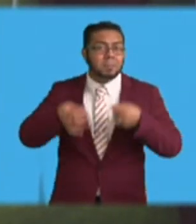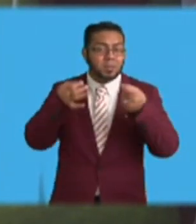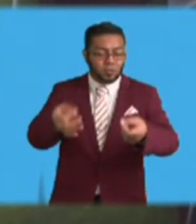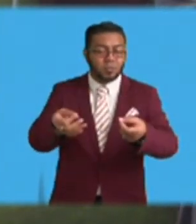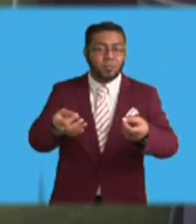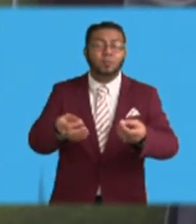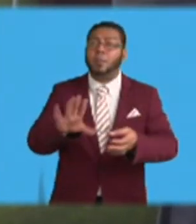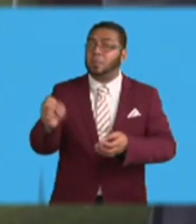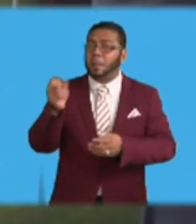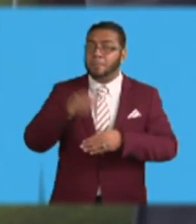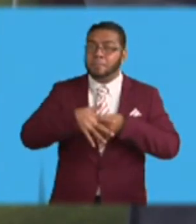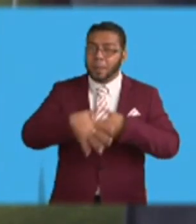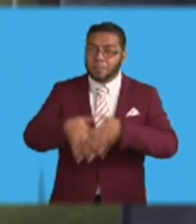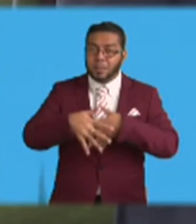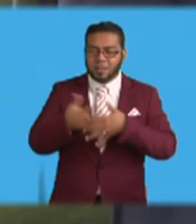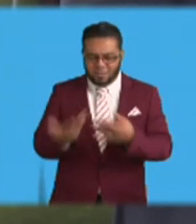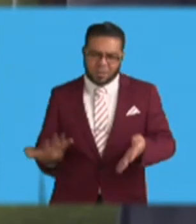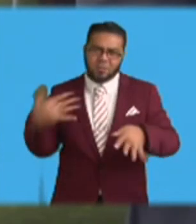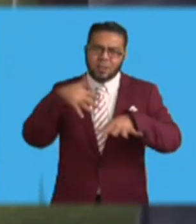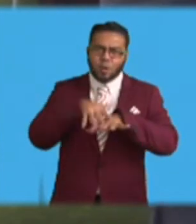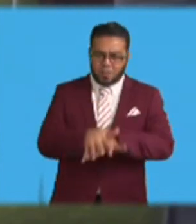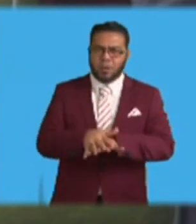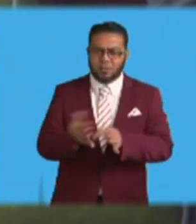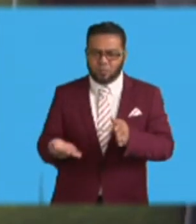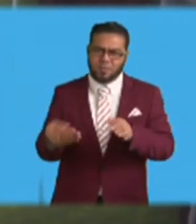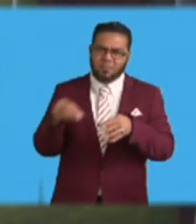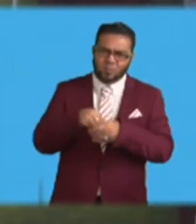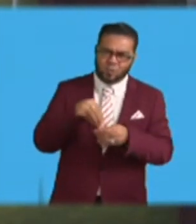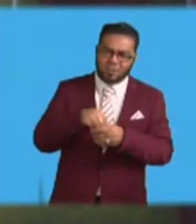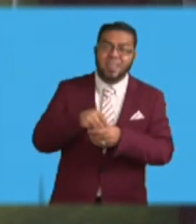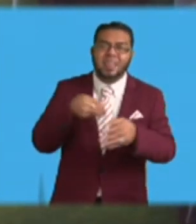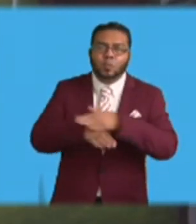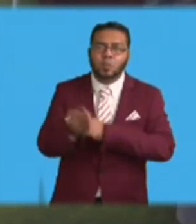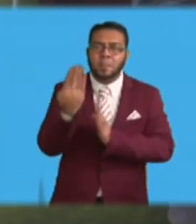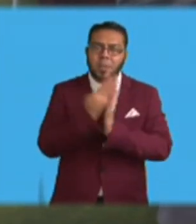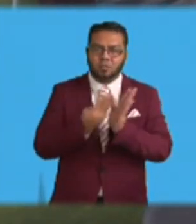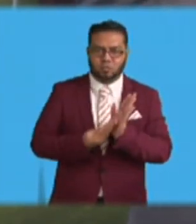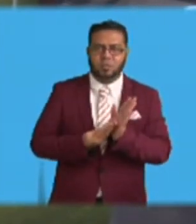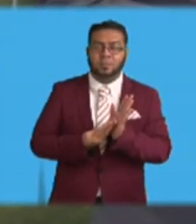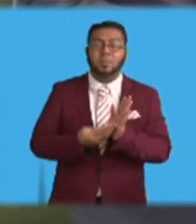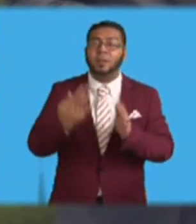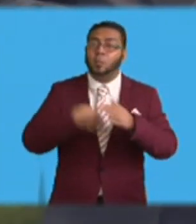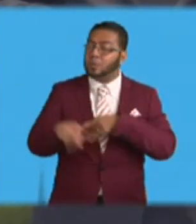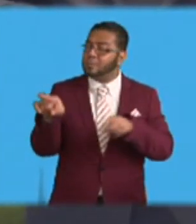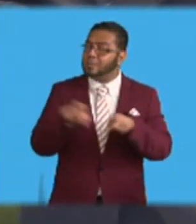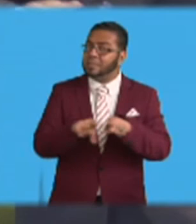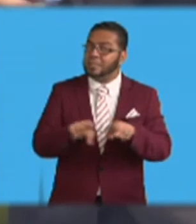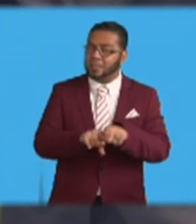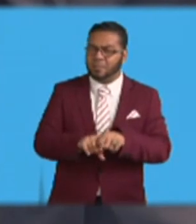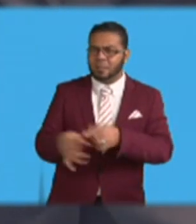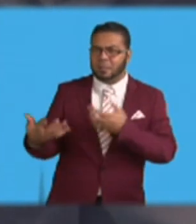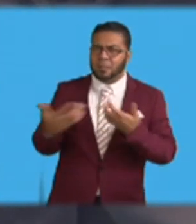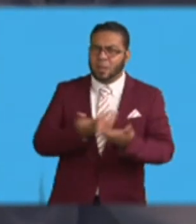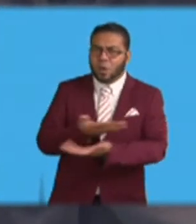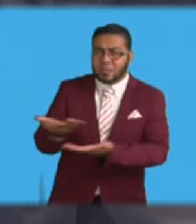public actually have been incorporated into the budget itself. And we expect similar types of